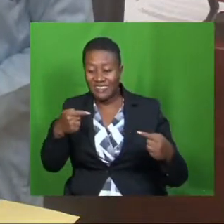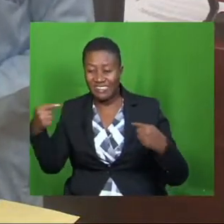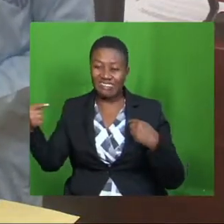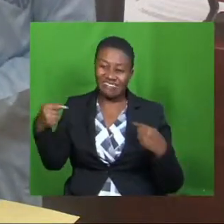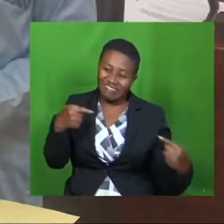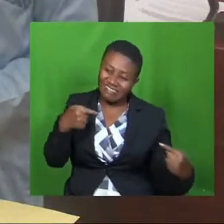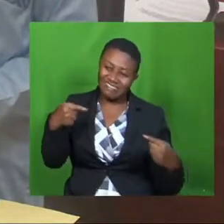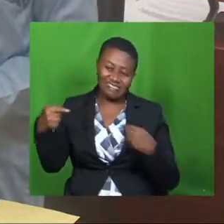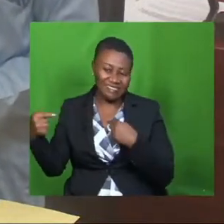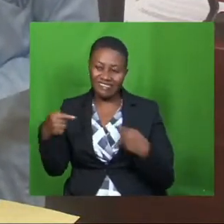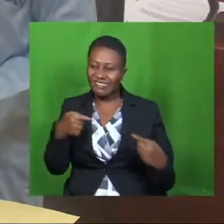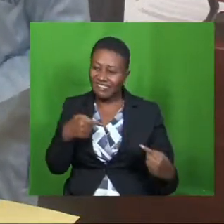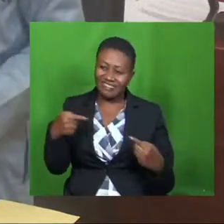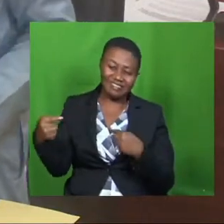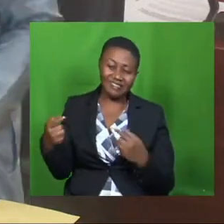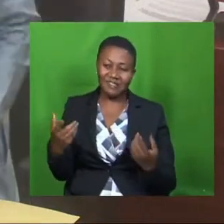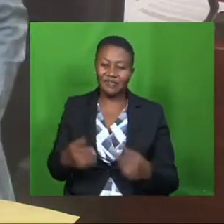that between